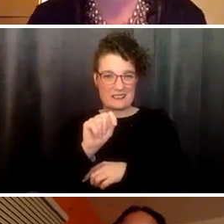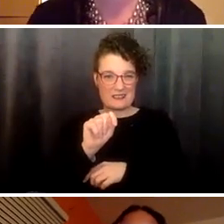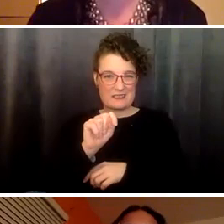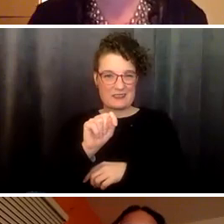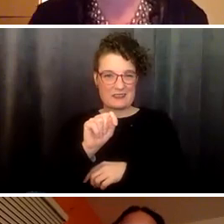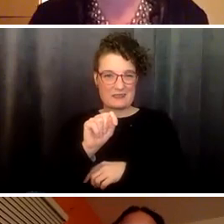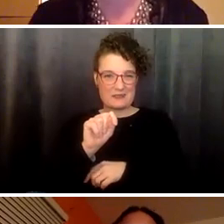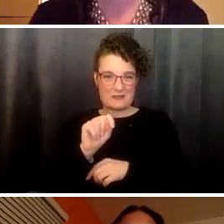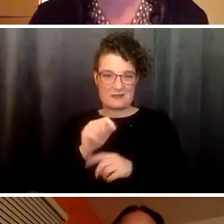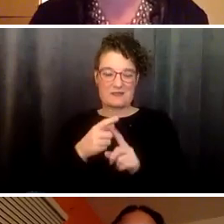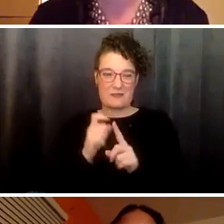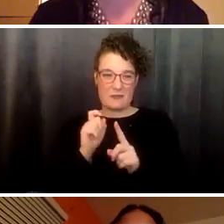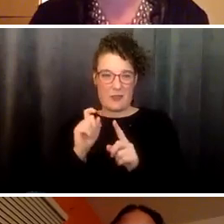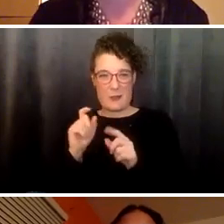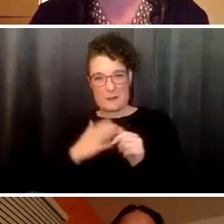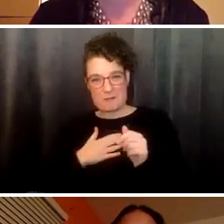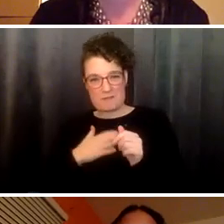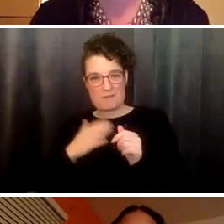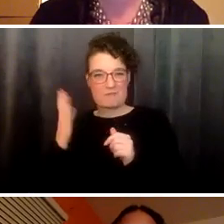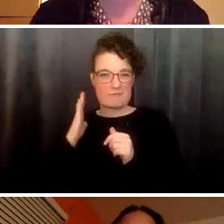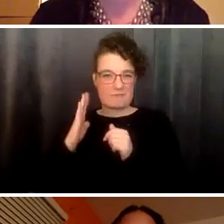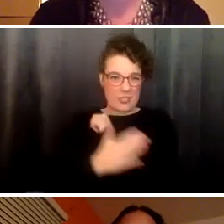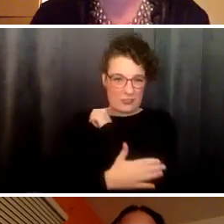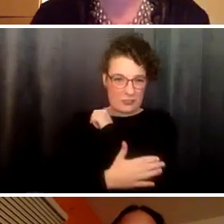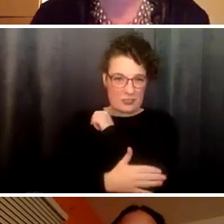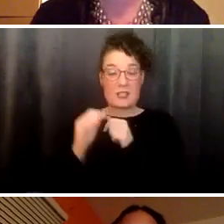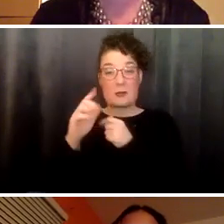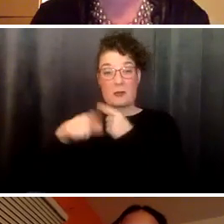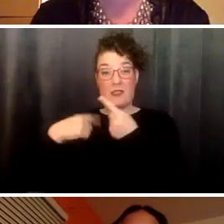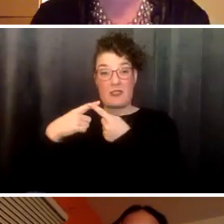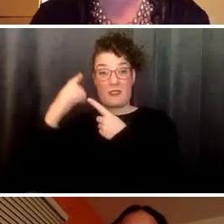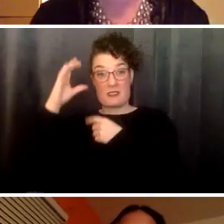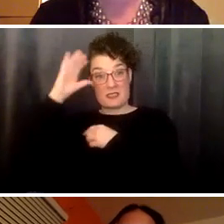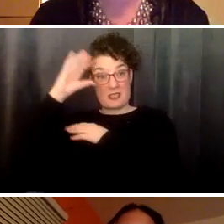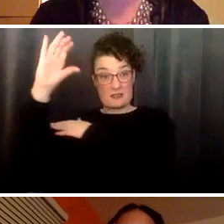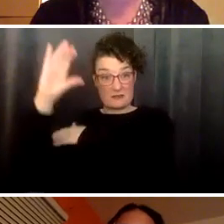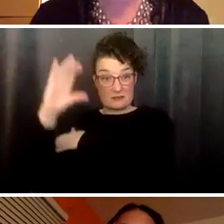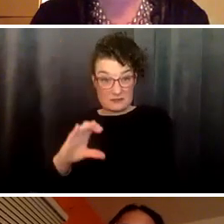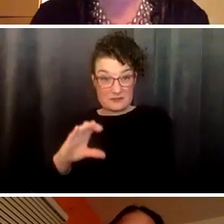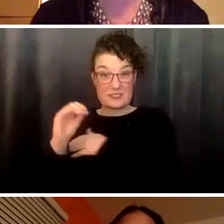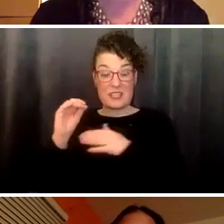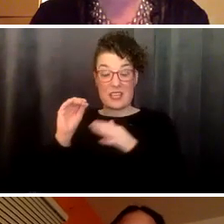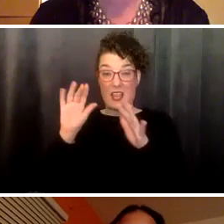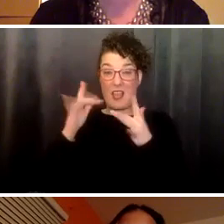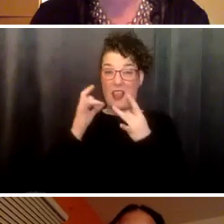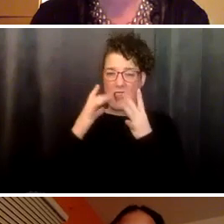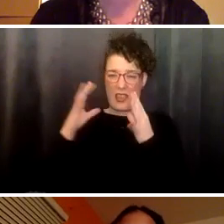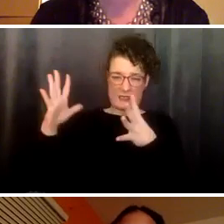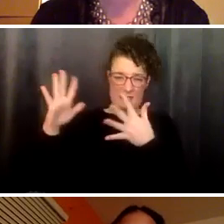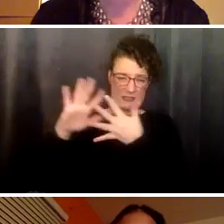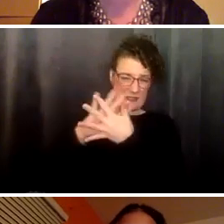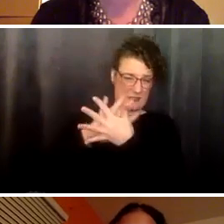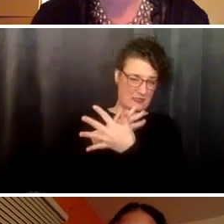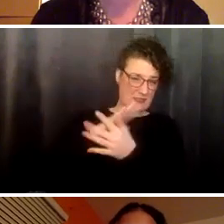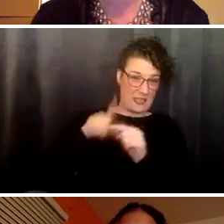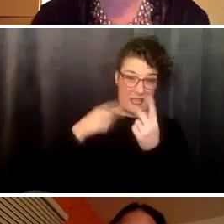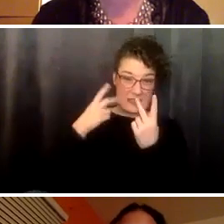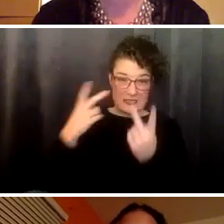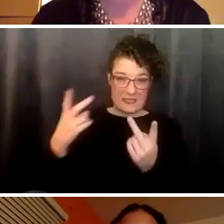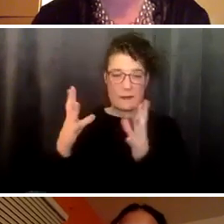New Alipur. When the sun has set and the neon lights jar my vision, wilting simultaneously in service of